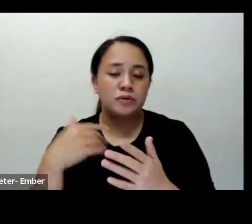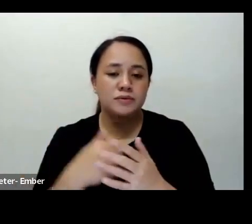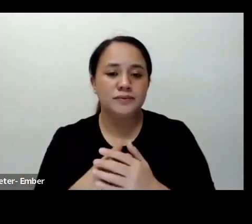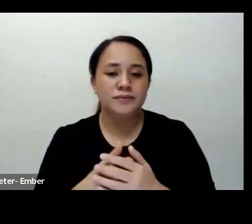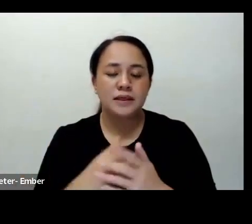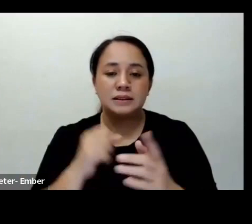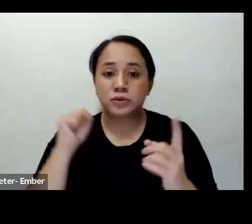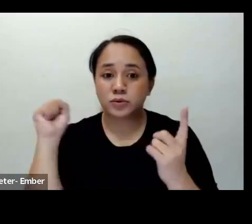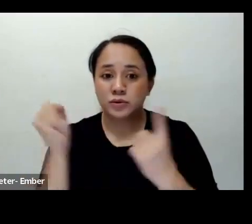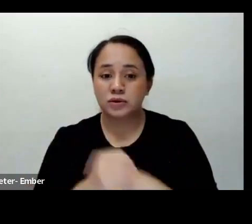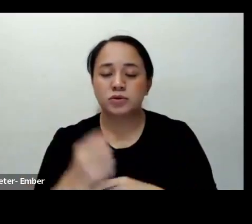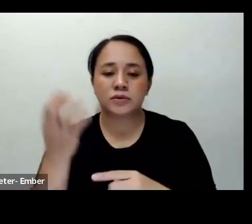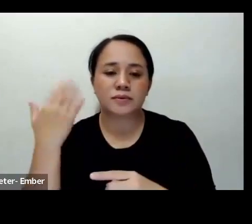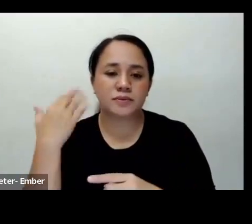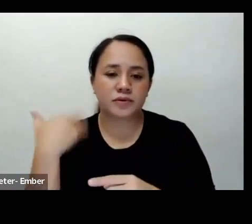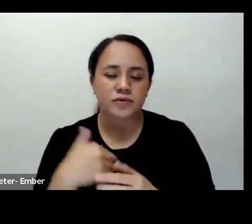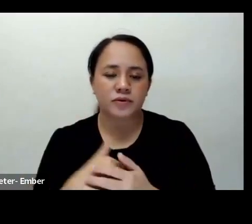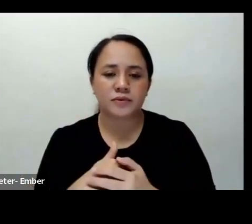previous